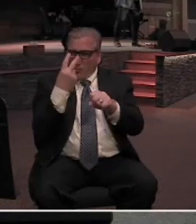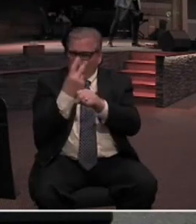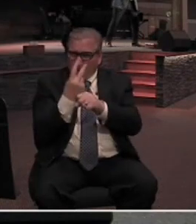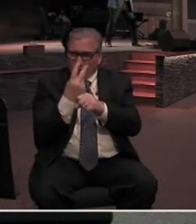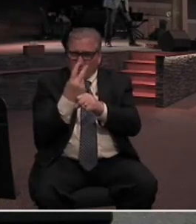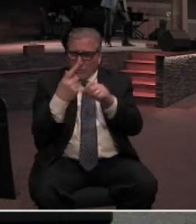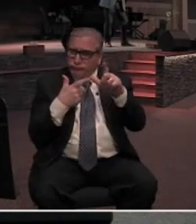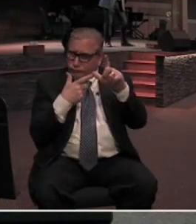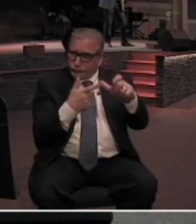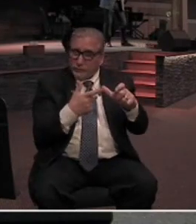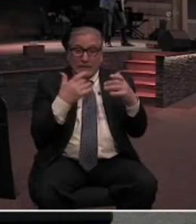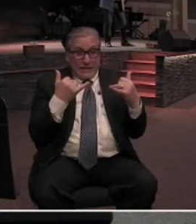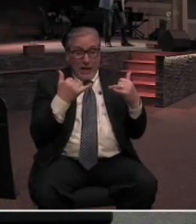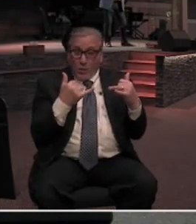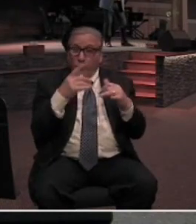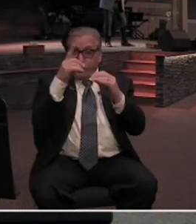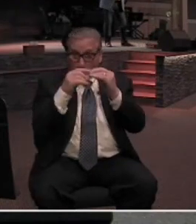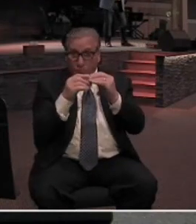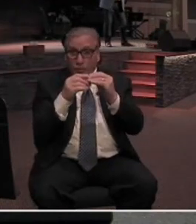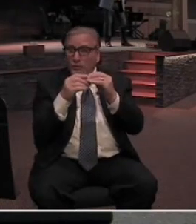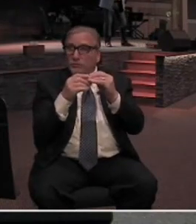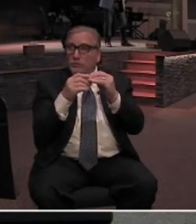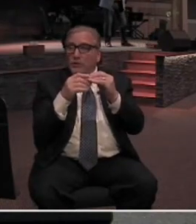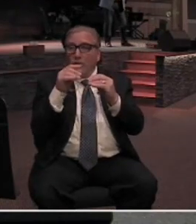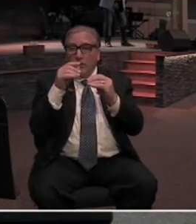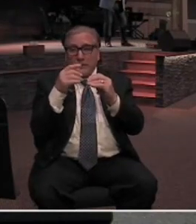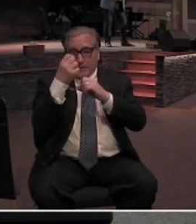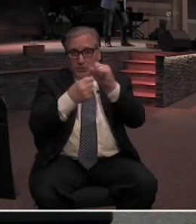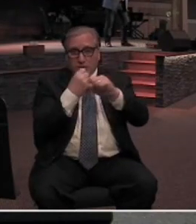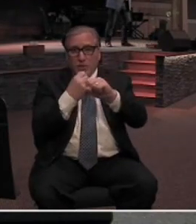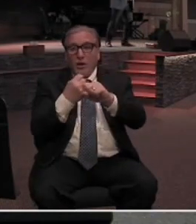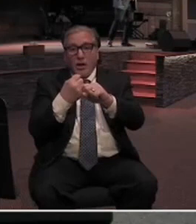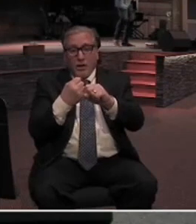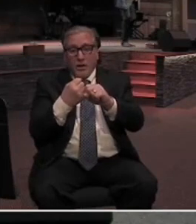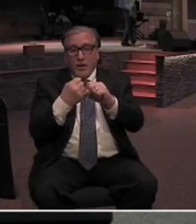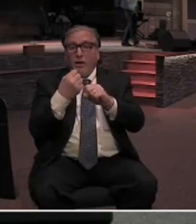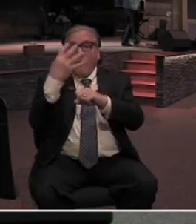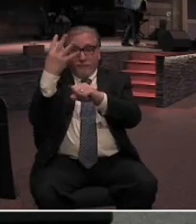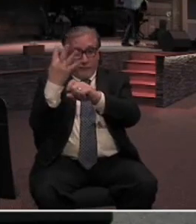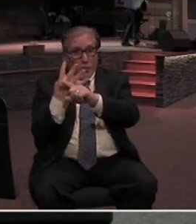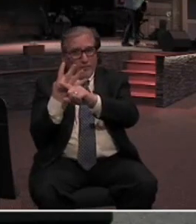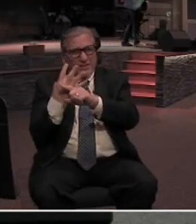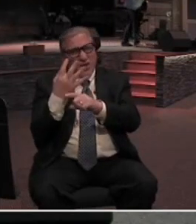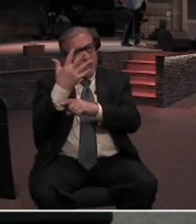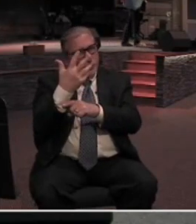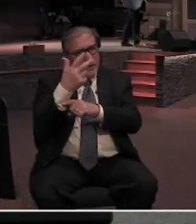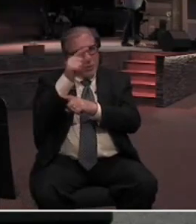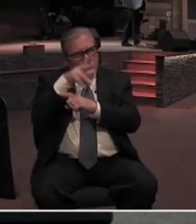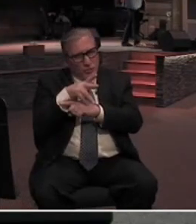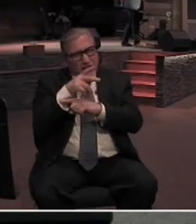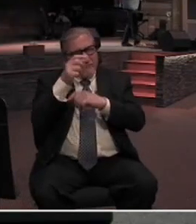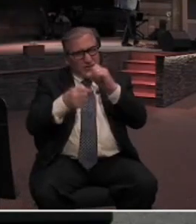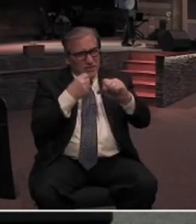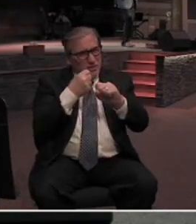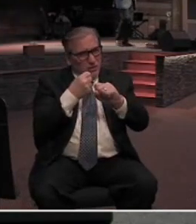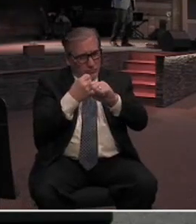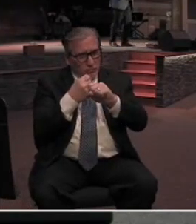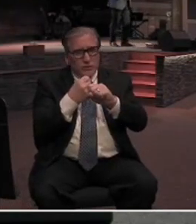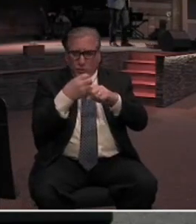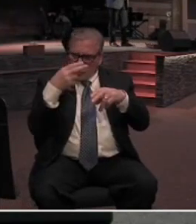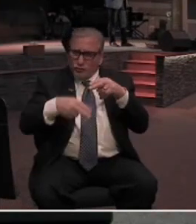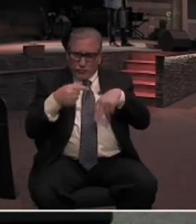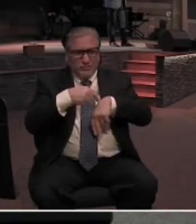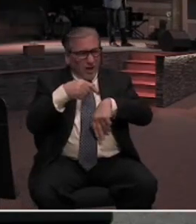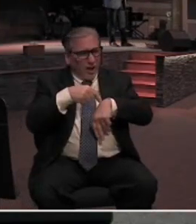now, and now stays a year and 4 months in Ziklag. So we're talking 3.5 years almost, short